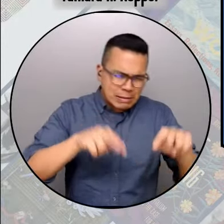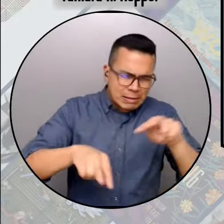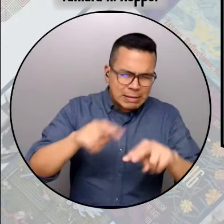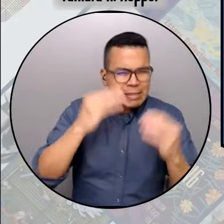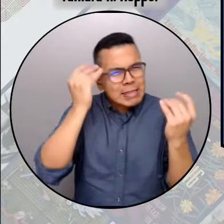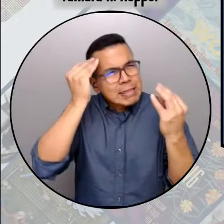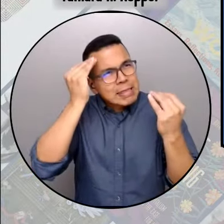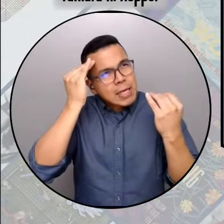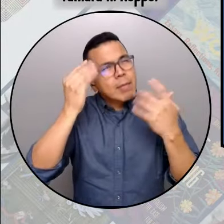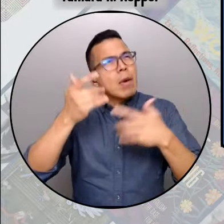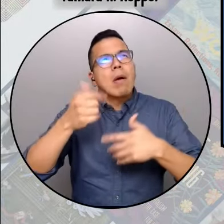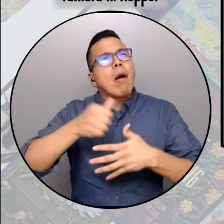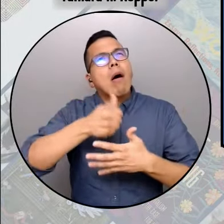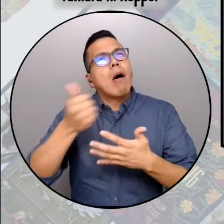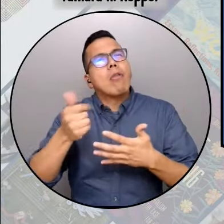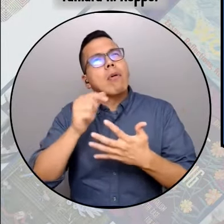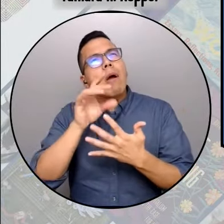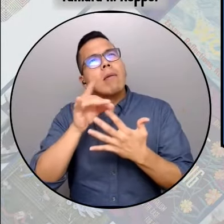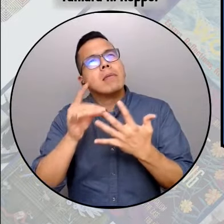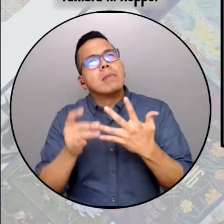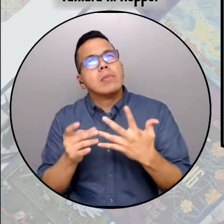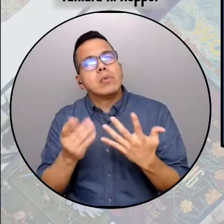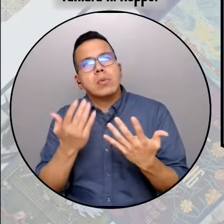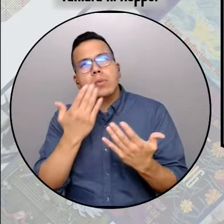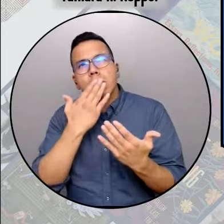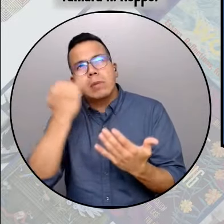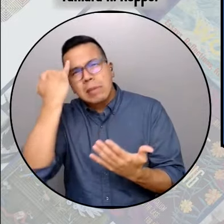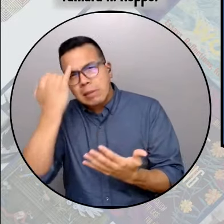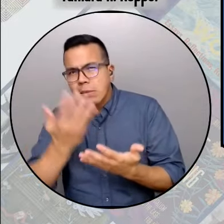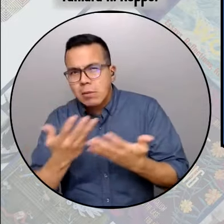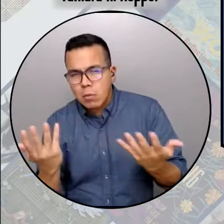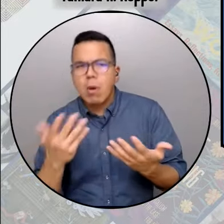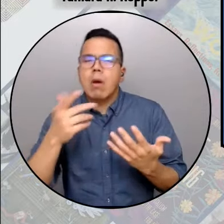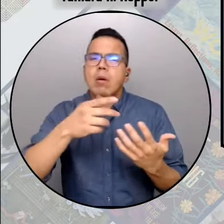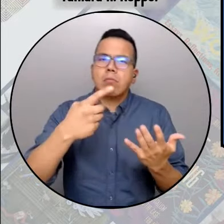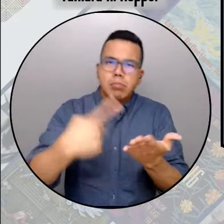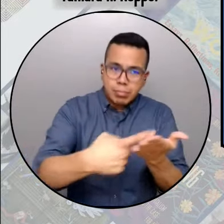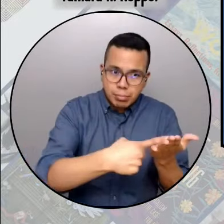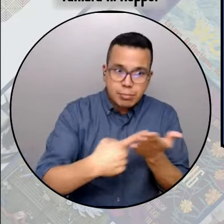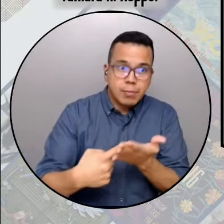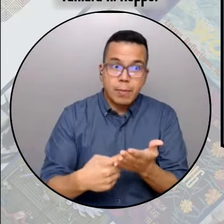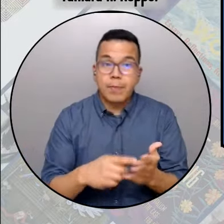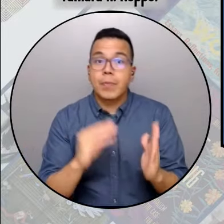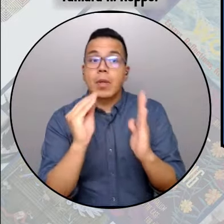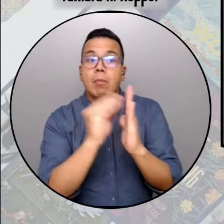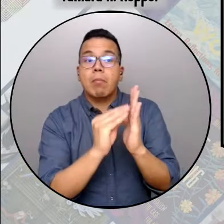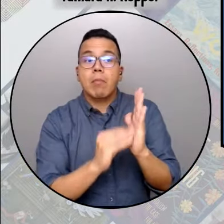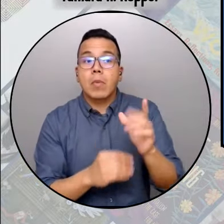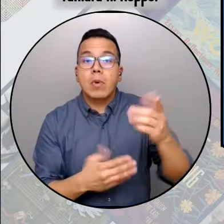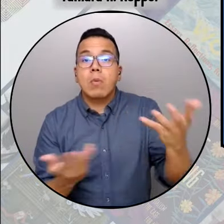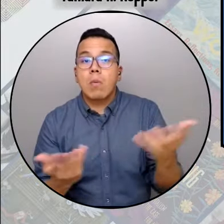detention and the way that, and so here, as they put, this is what it can include.